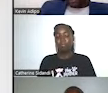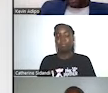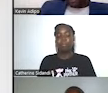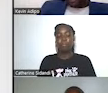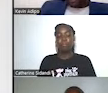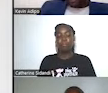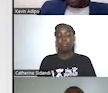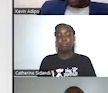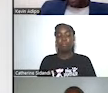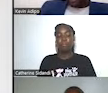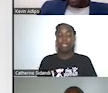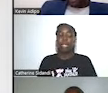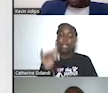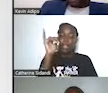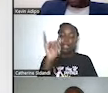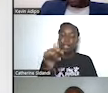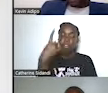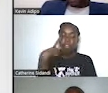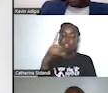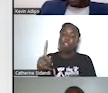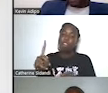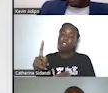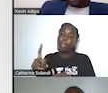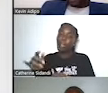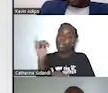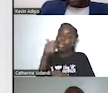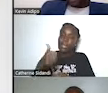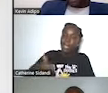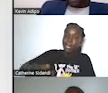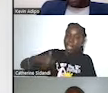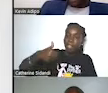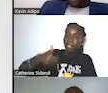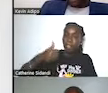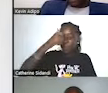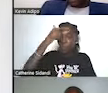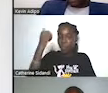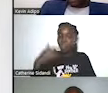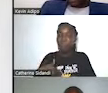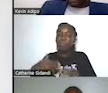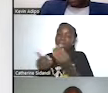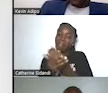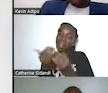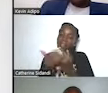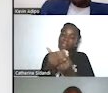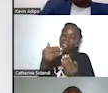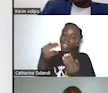That was for very selfish, because I favored the HR professionals.